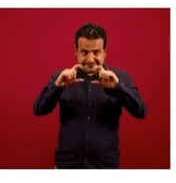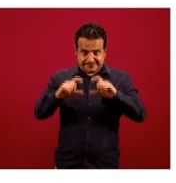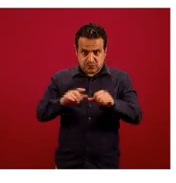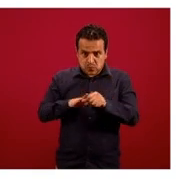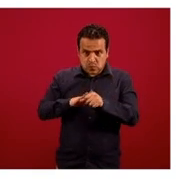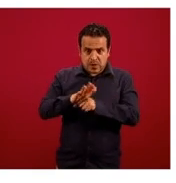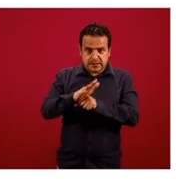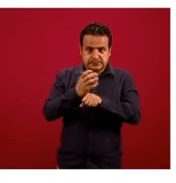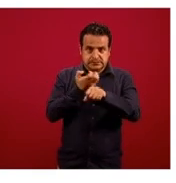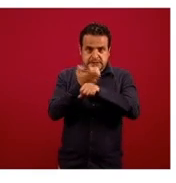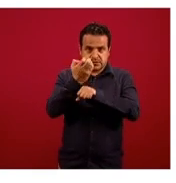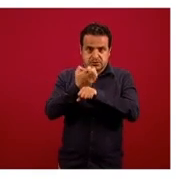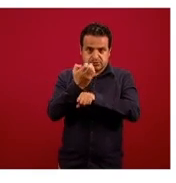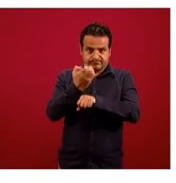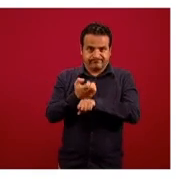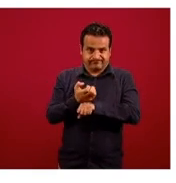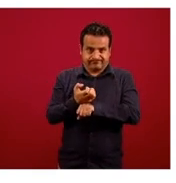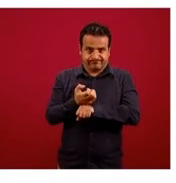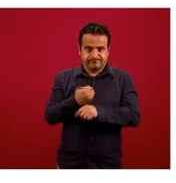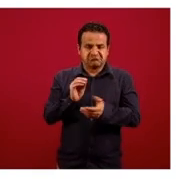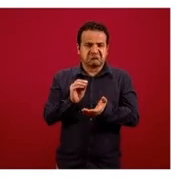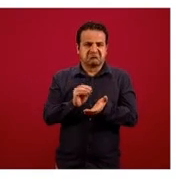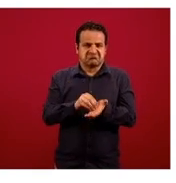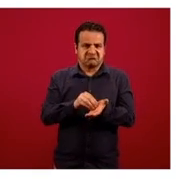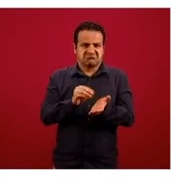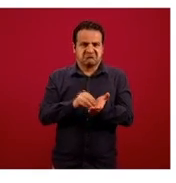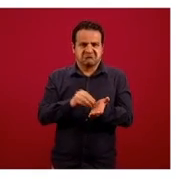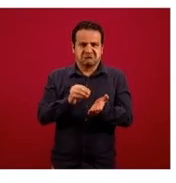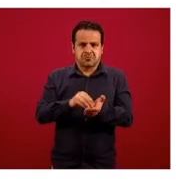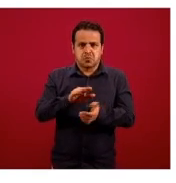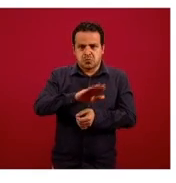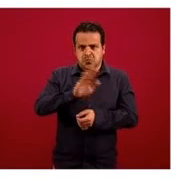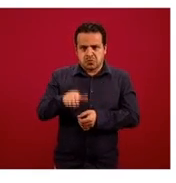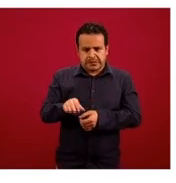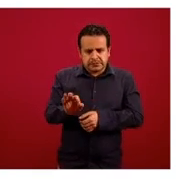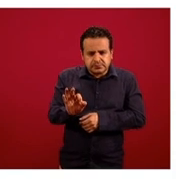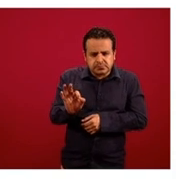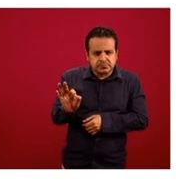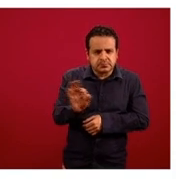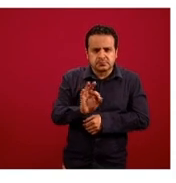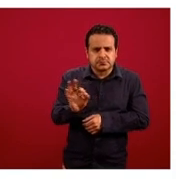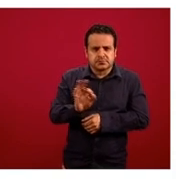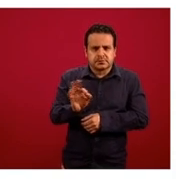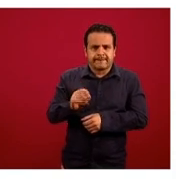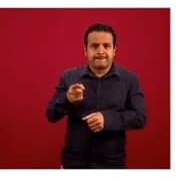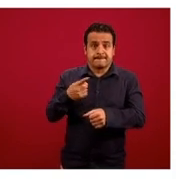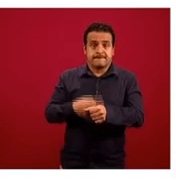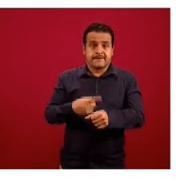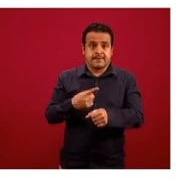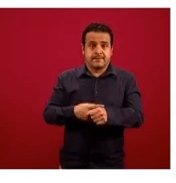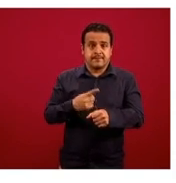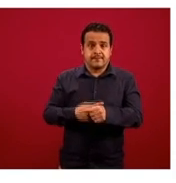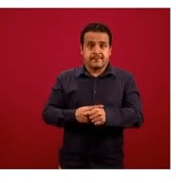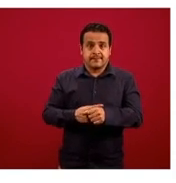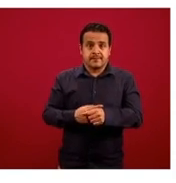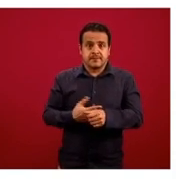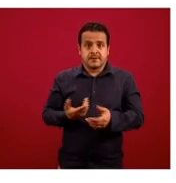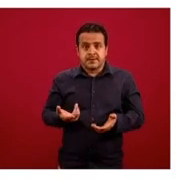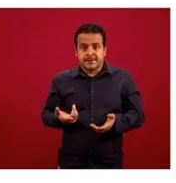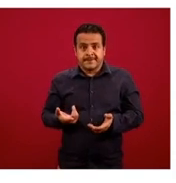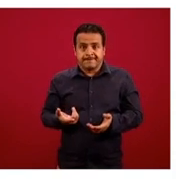negative for COVID-19. Here we have this same information presented per